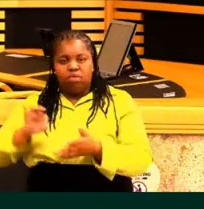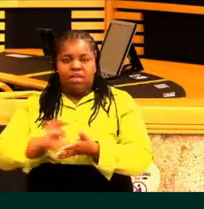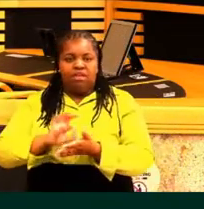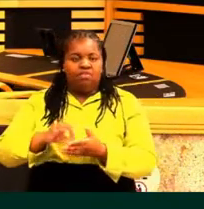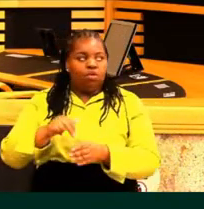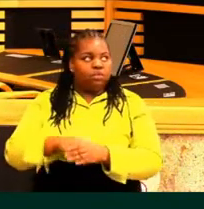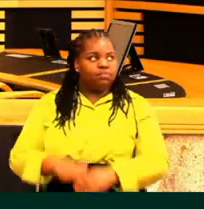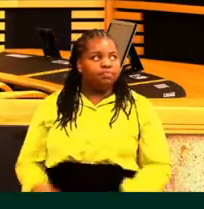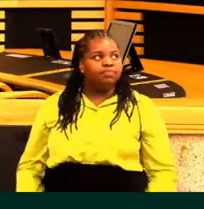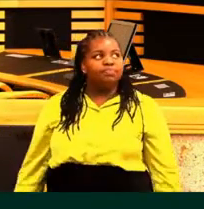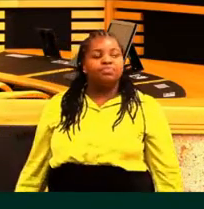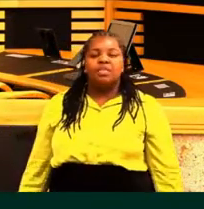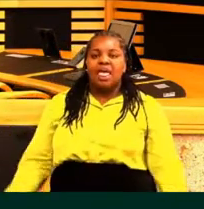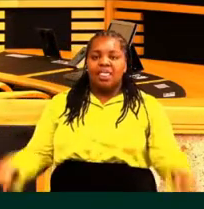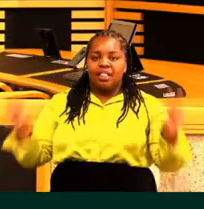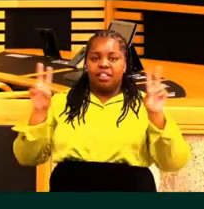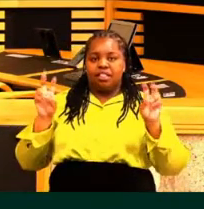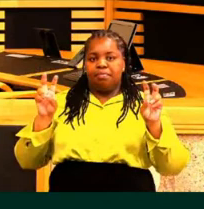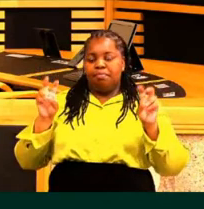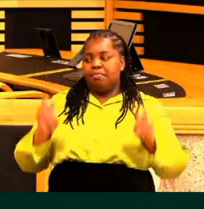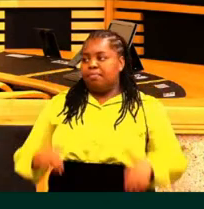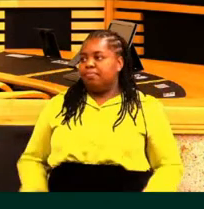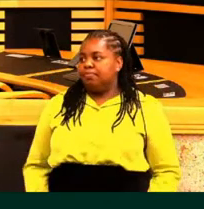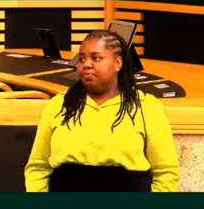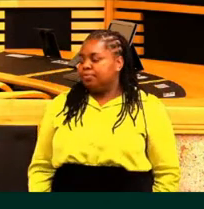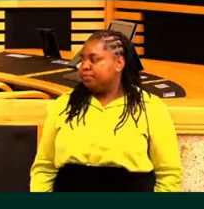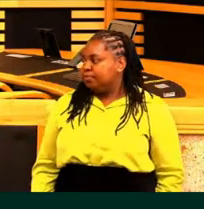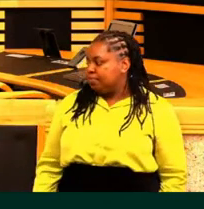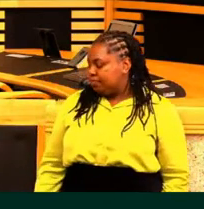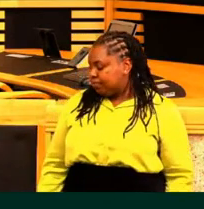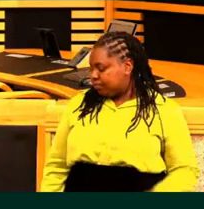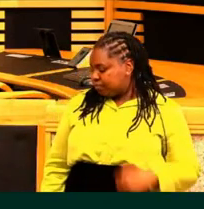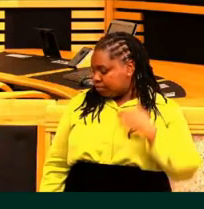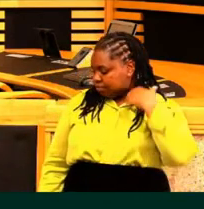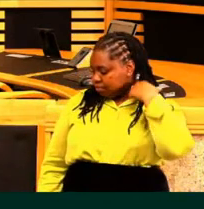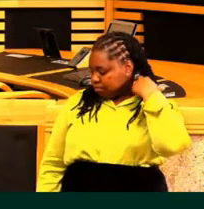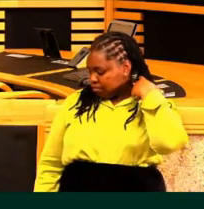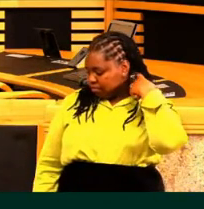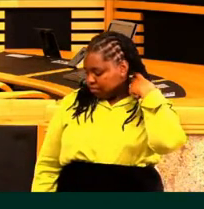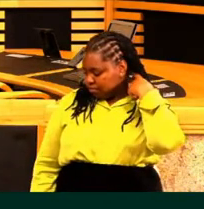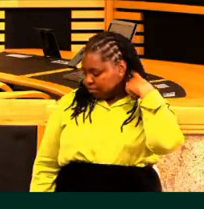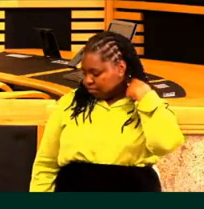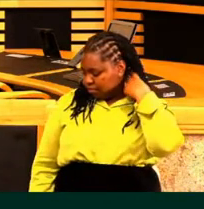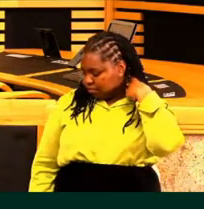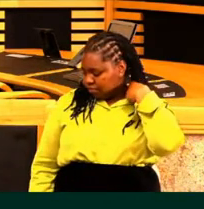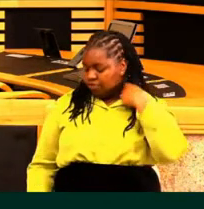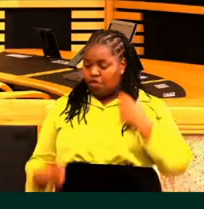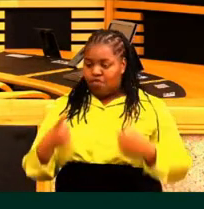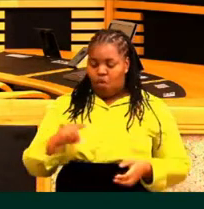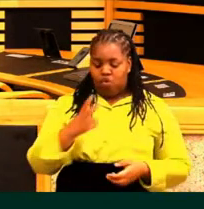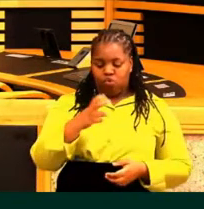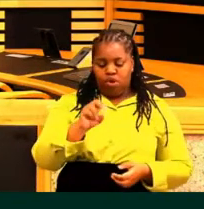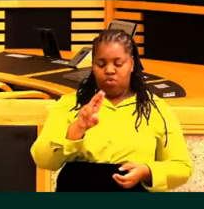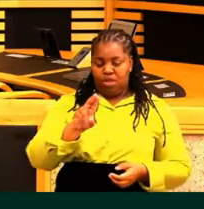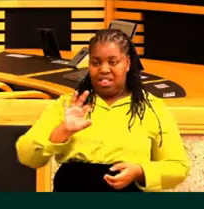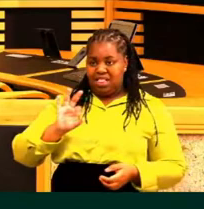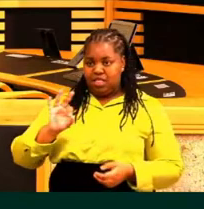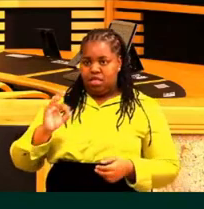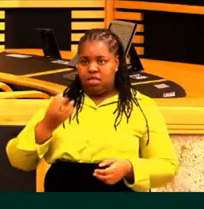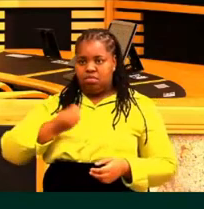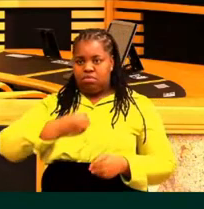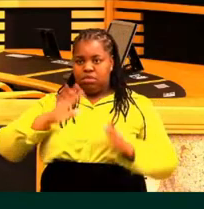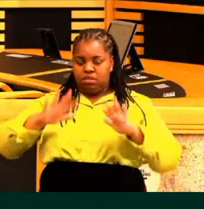the theme the theme for 2023 provincial youth Parliament is